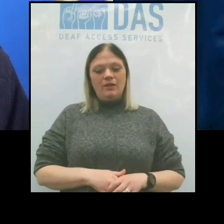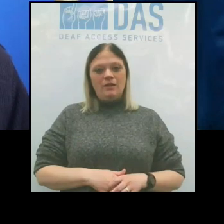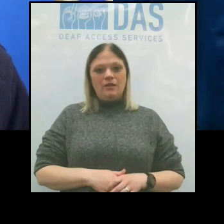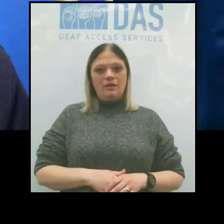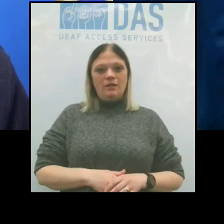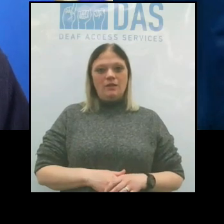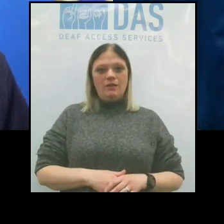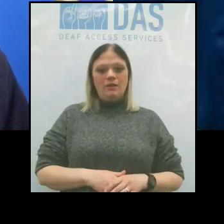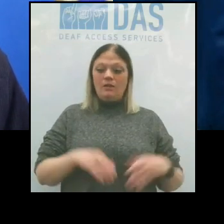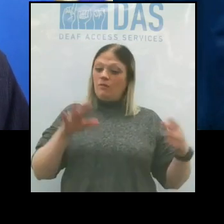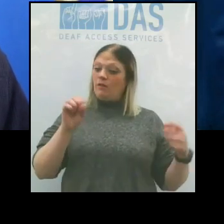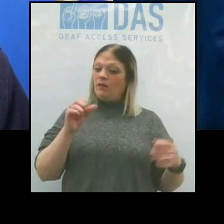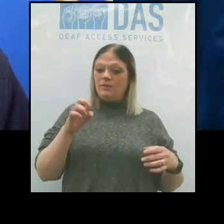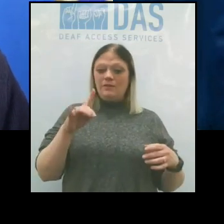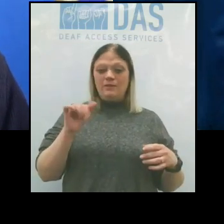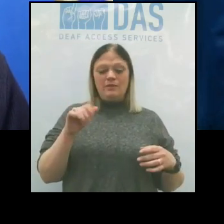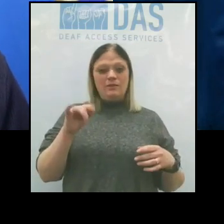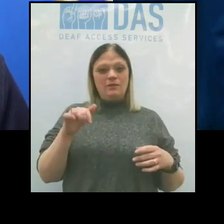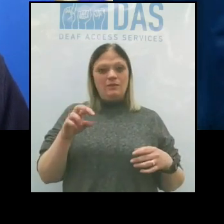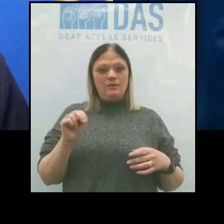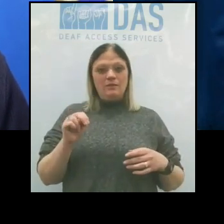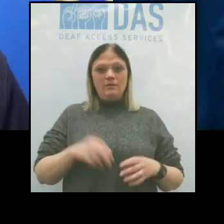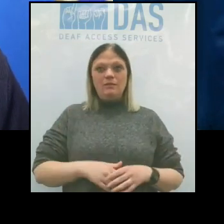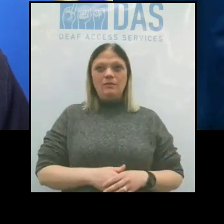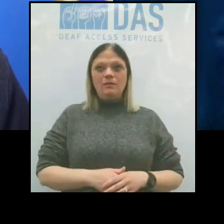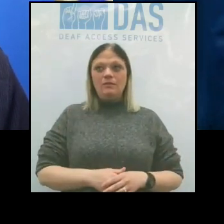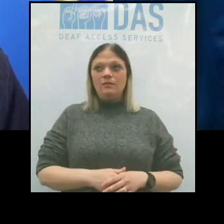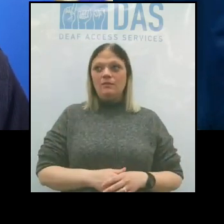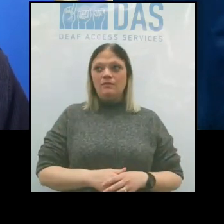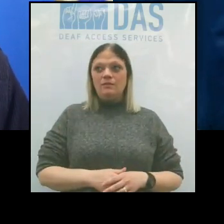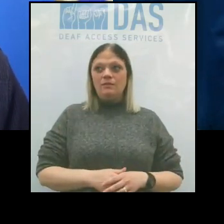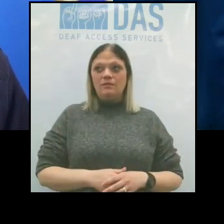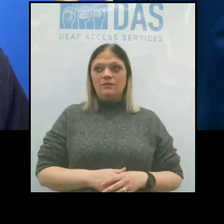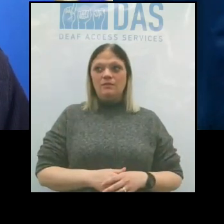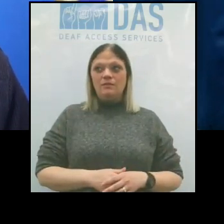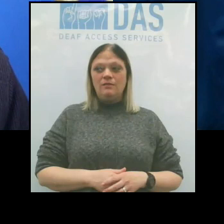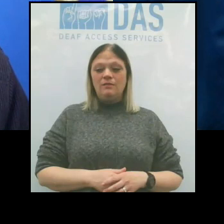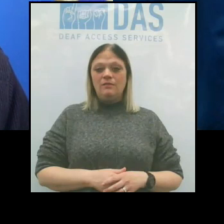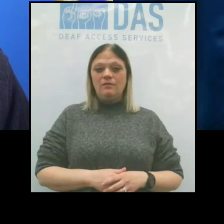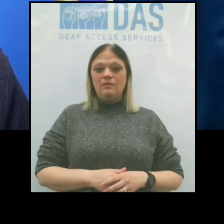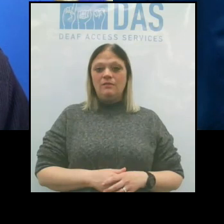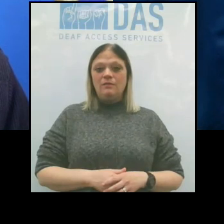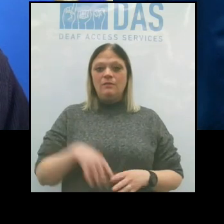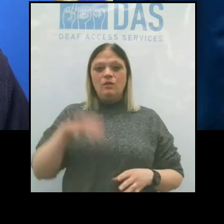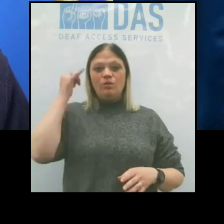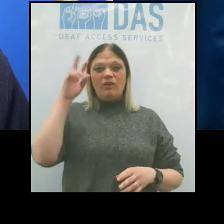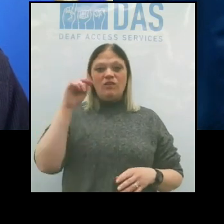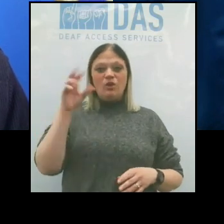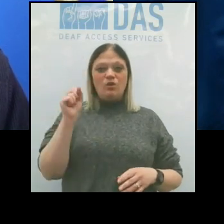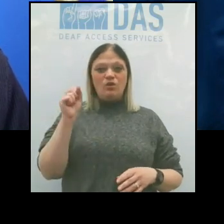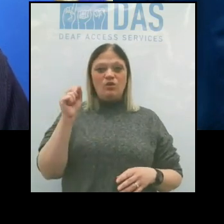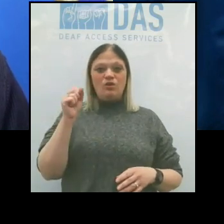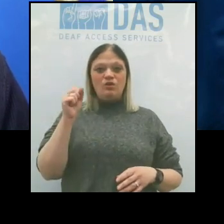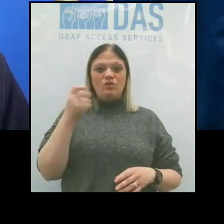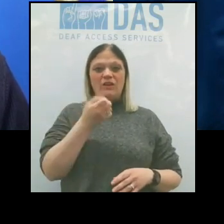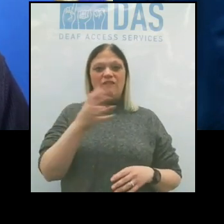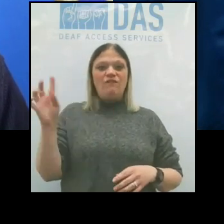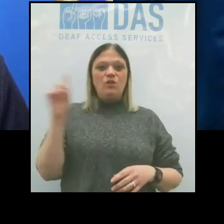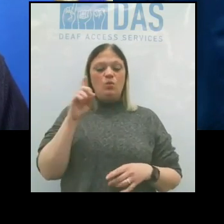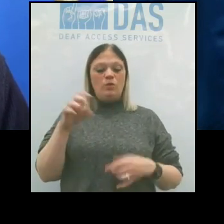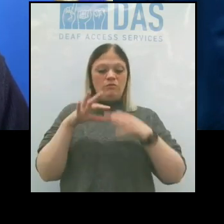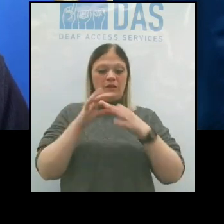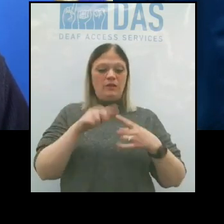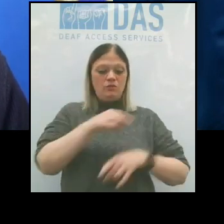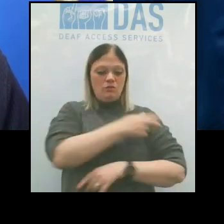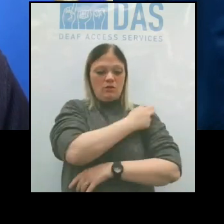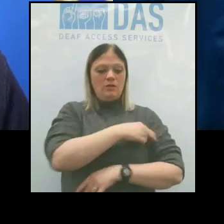Sandra Tan, looks like you'll get the first question from the Buffalo News. Yay. So I have a couple of questions related to hospitalization. One,